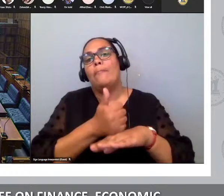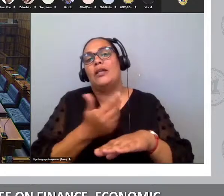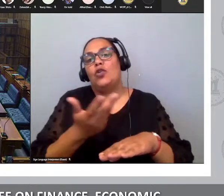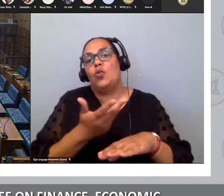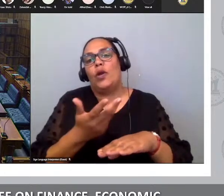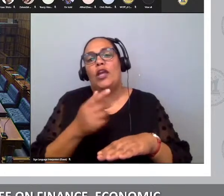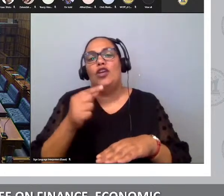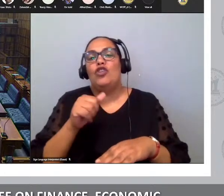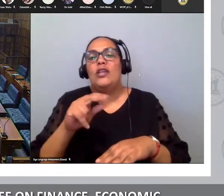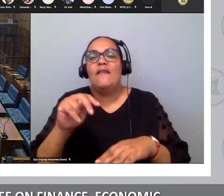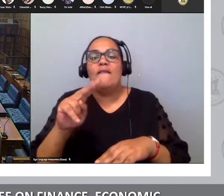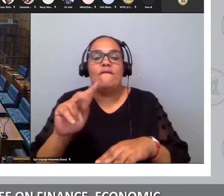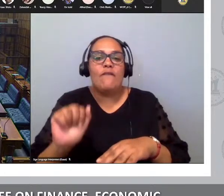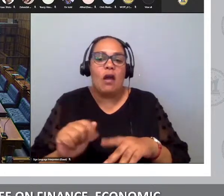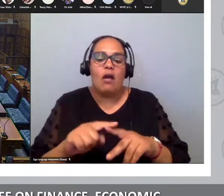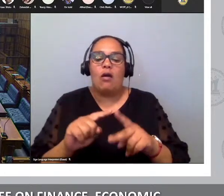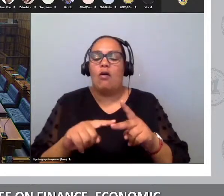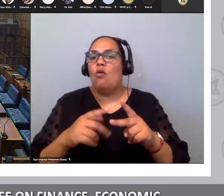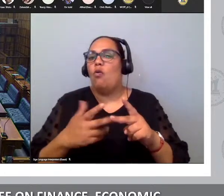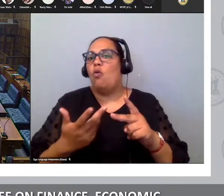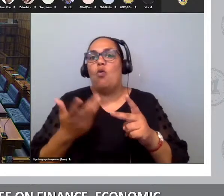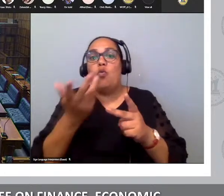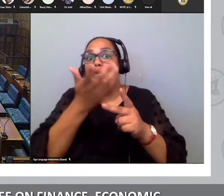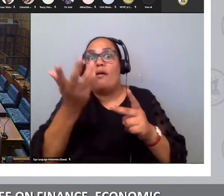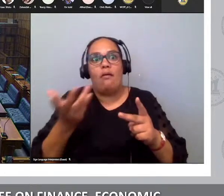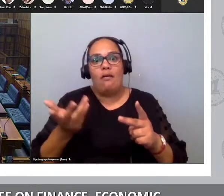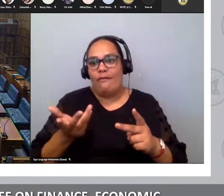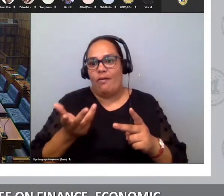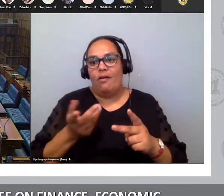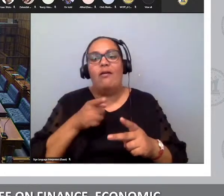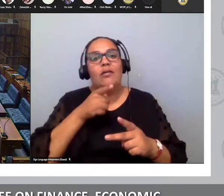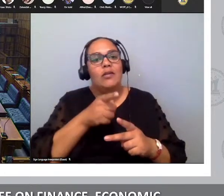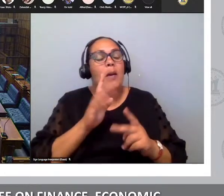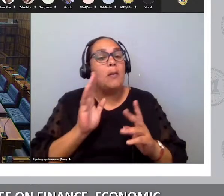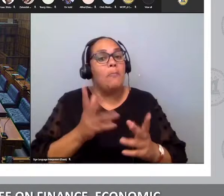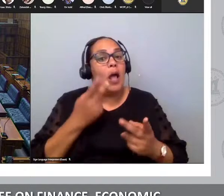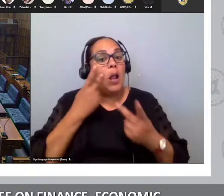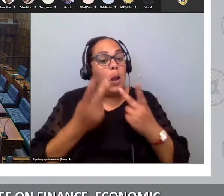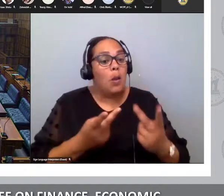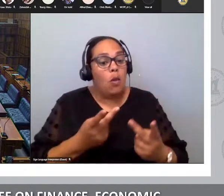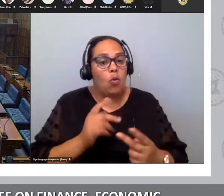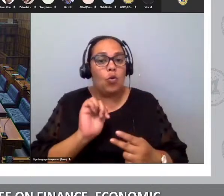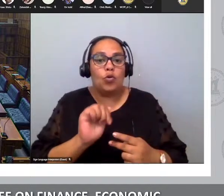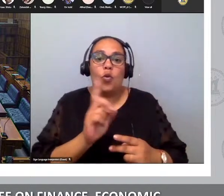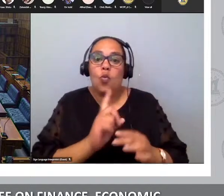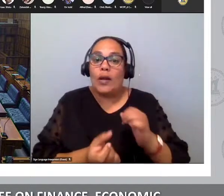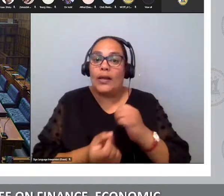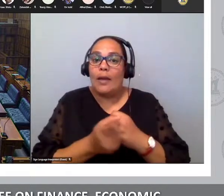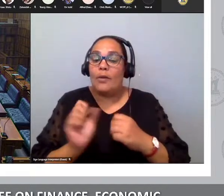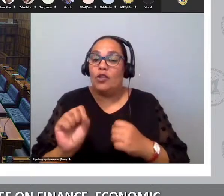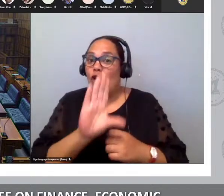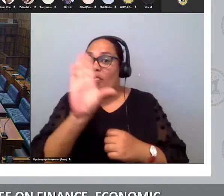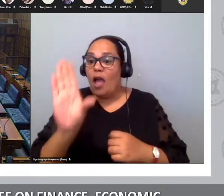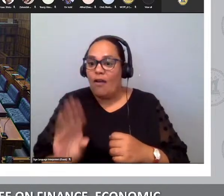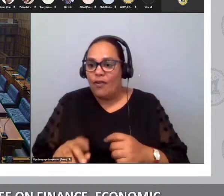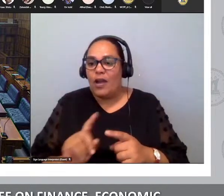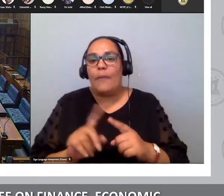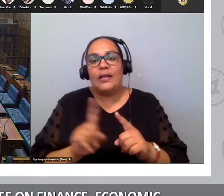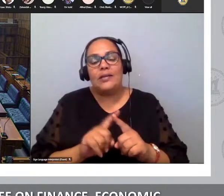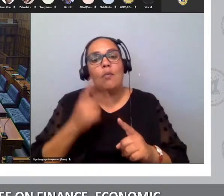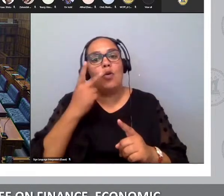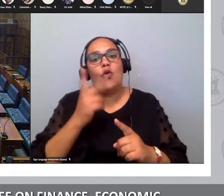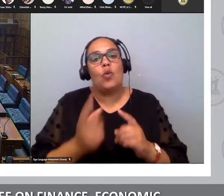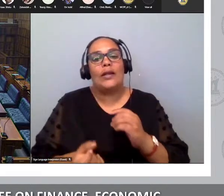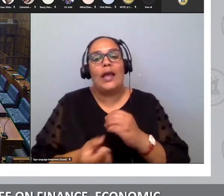be at Geneva be it wherever it may be and they don't only just look at at what happens in South Africa but they also look at what